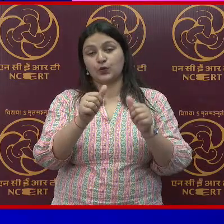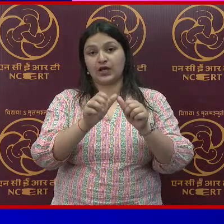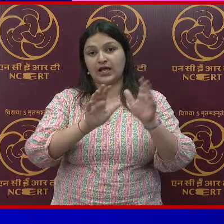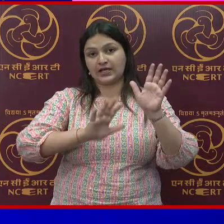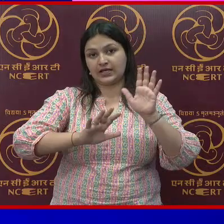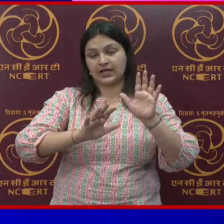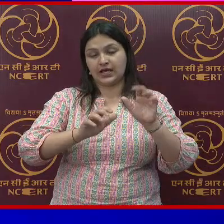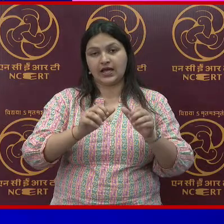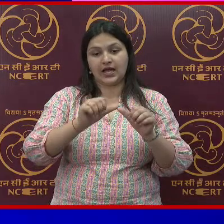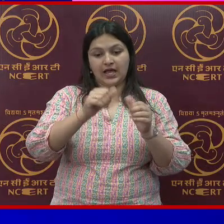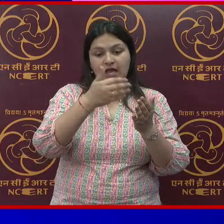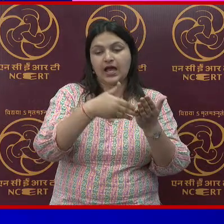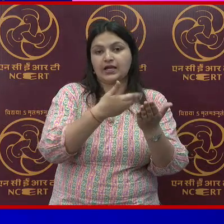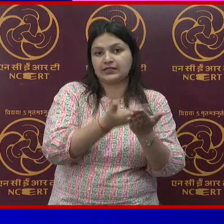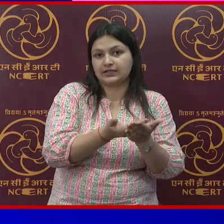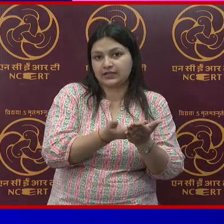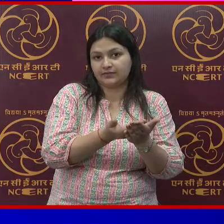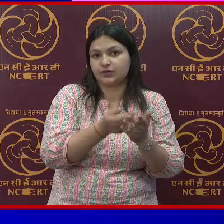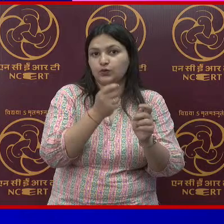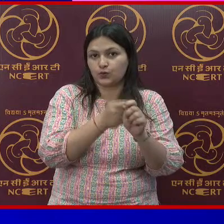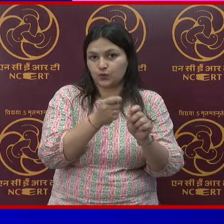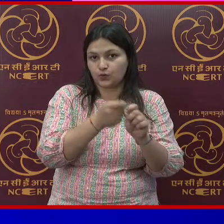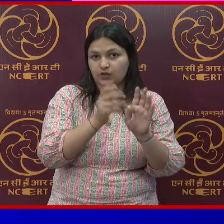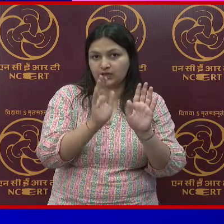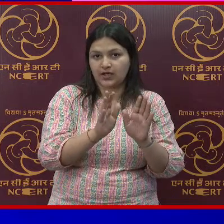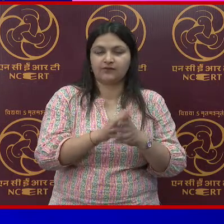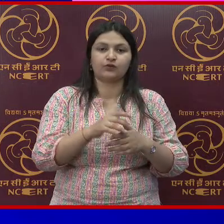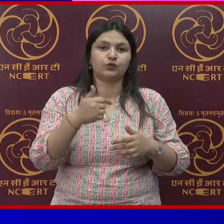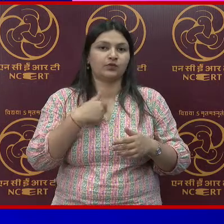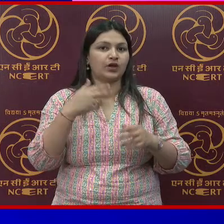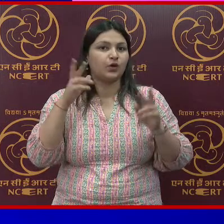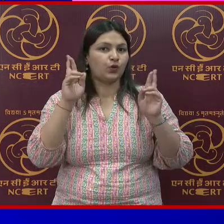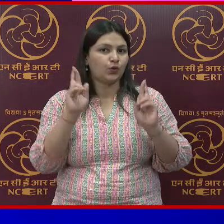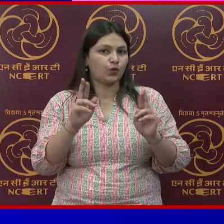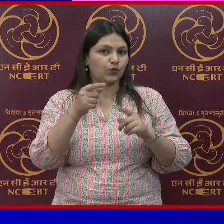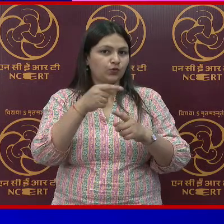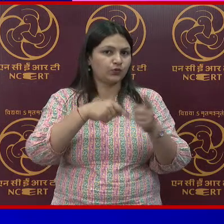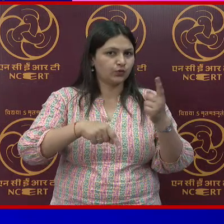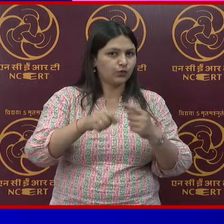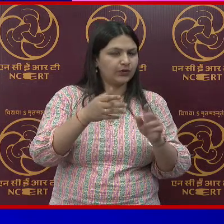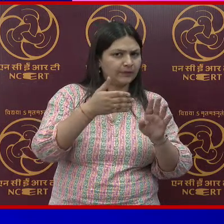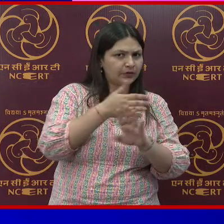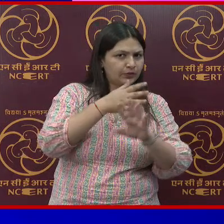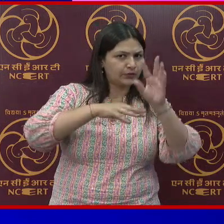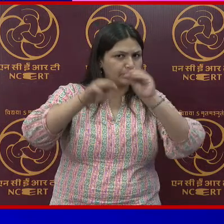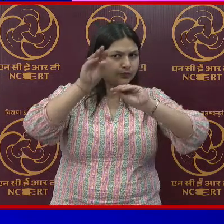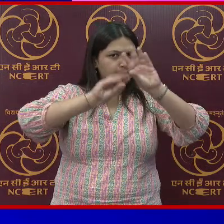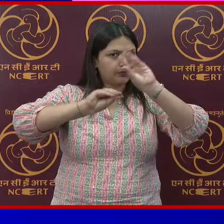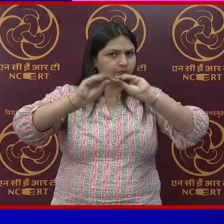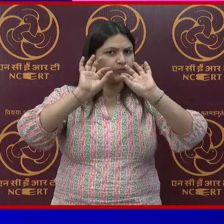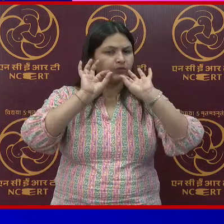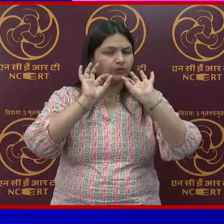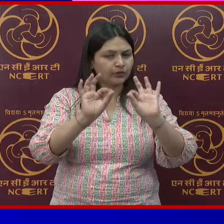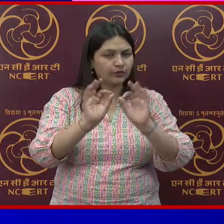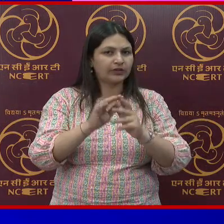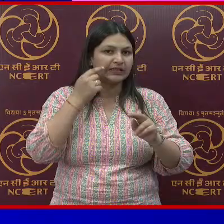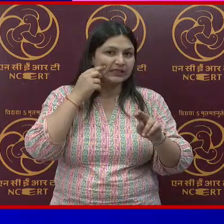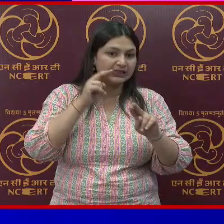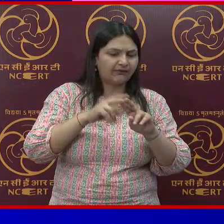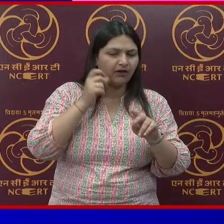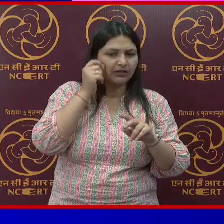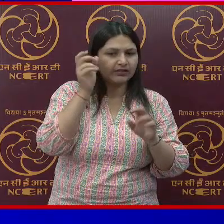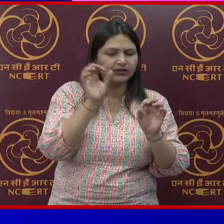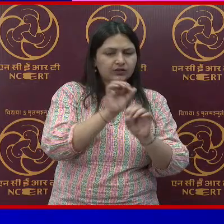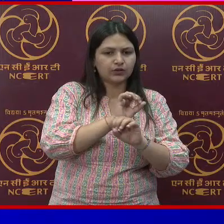for children. One is that I hope you have got the poem very well, and if you did not understand anything, you